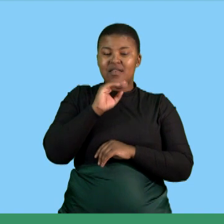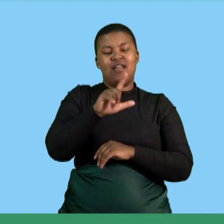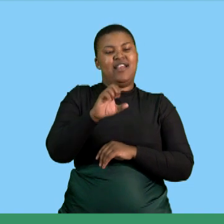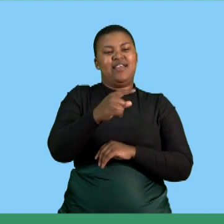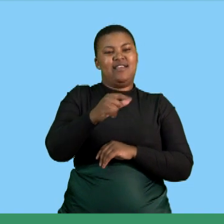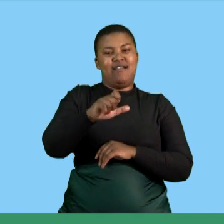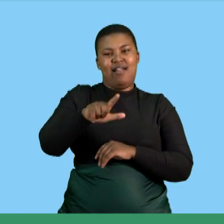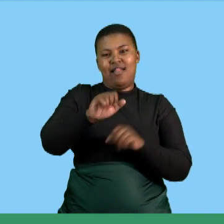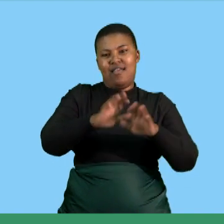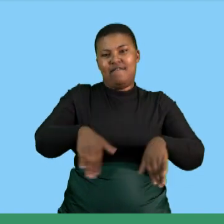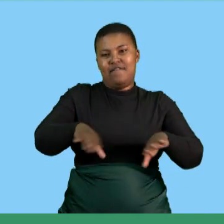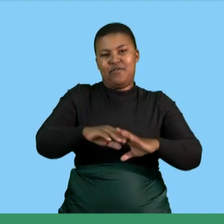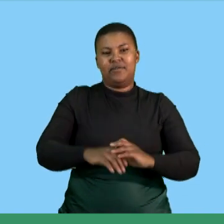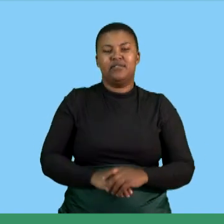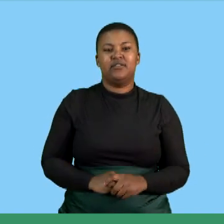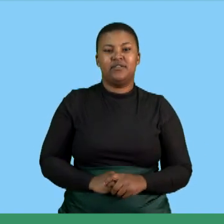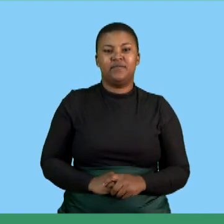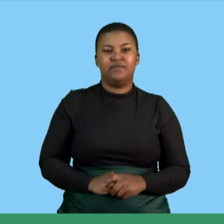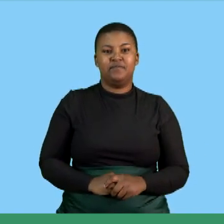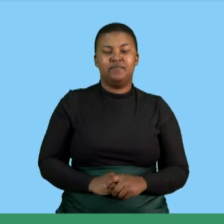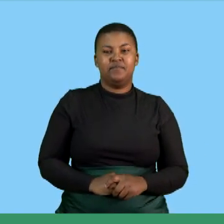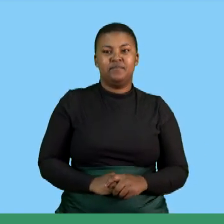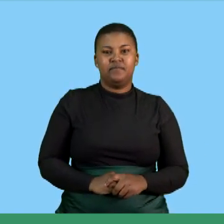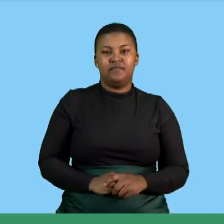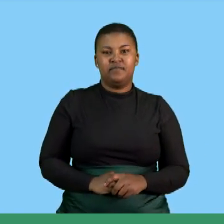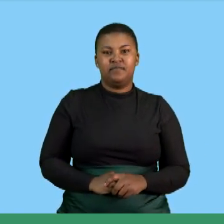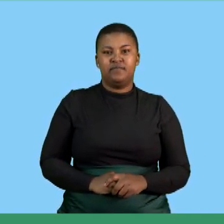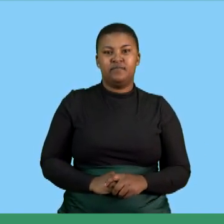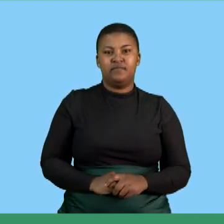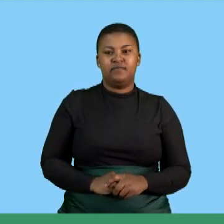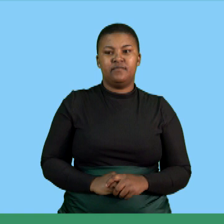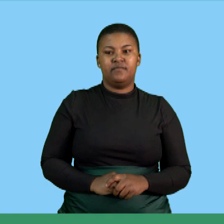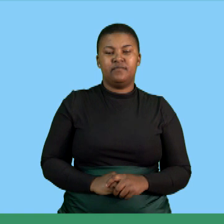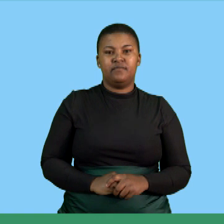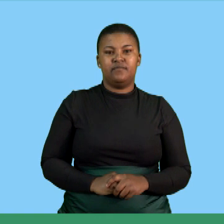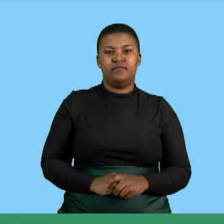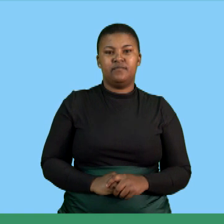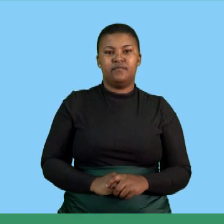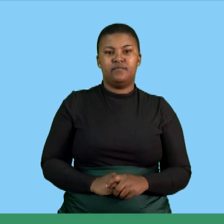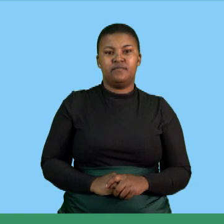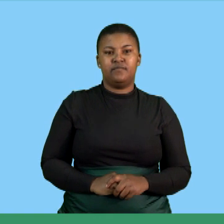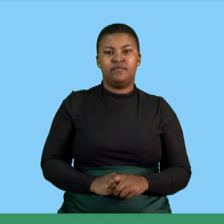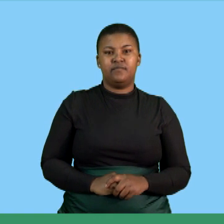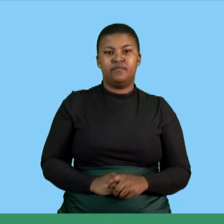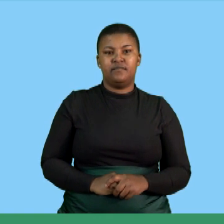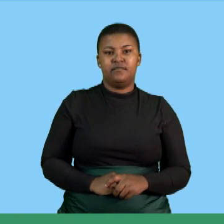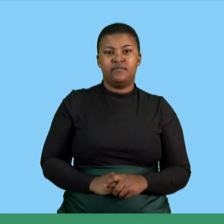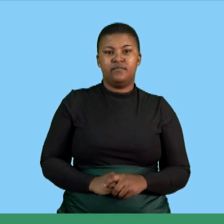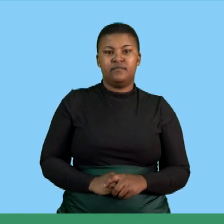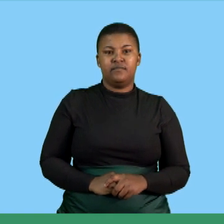to legal. So our answer here will be legal environment.